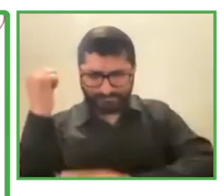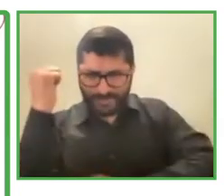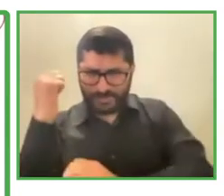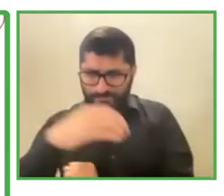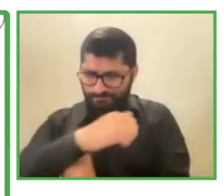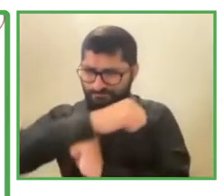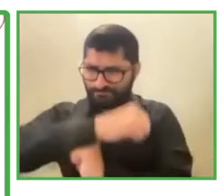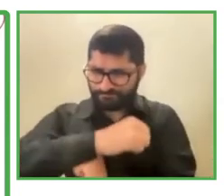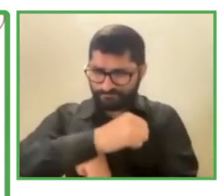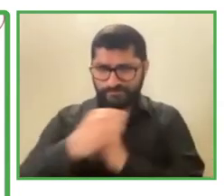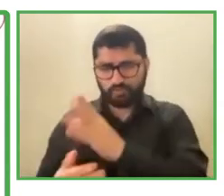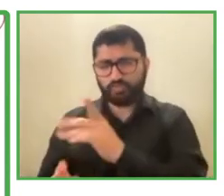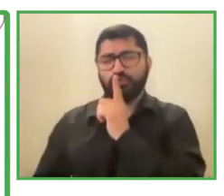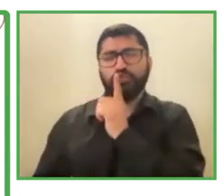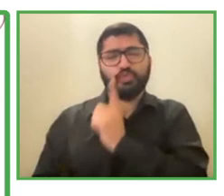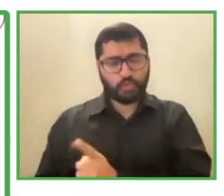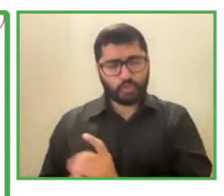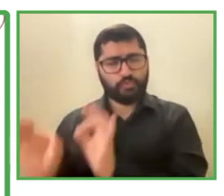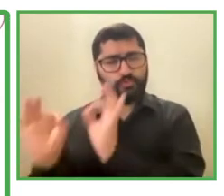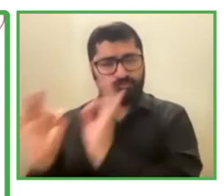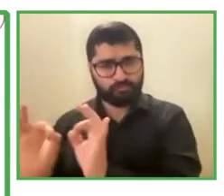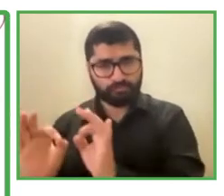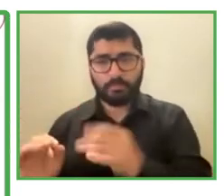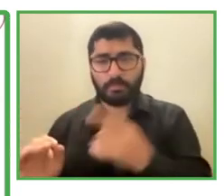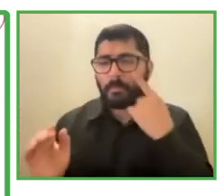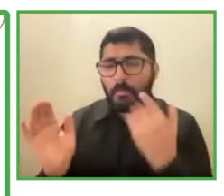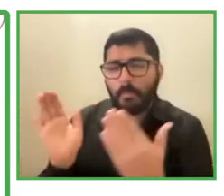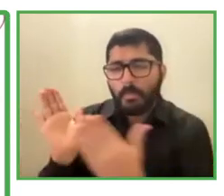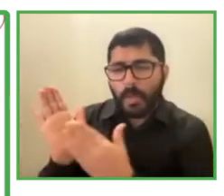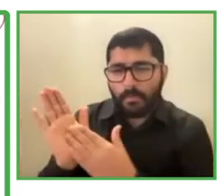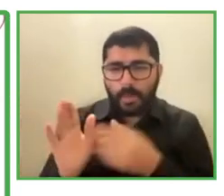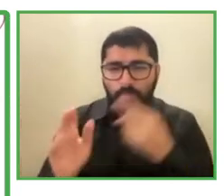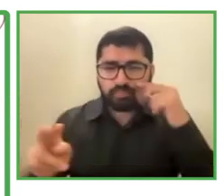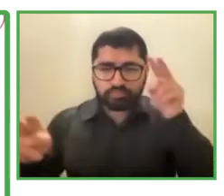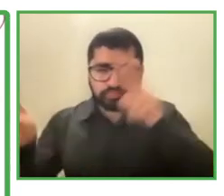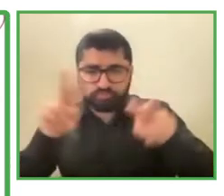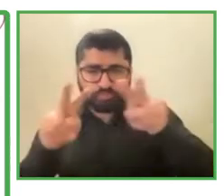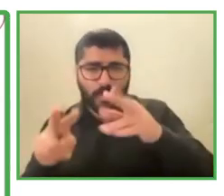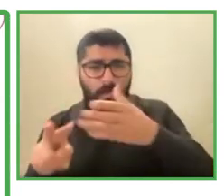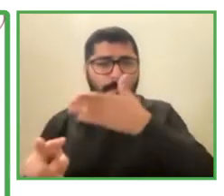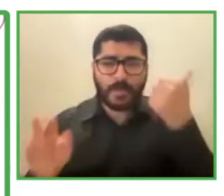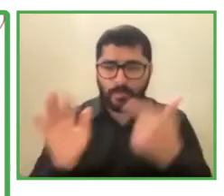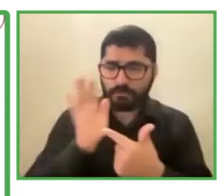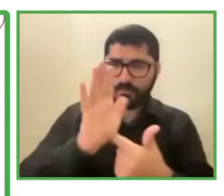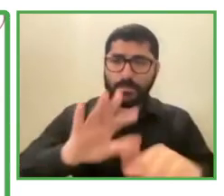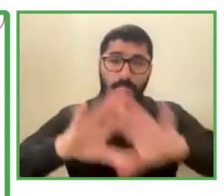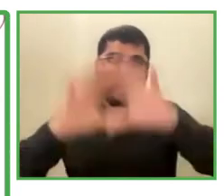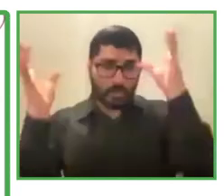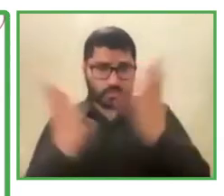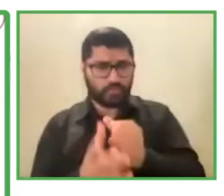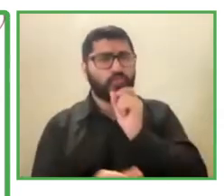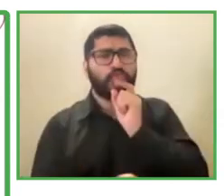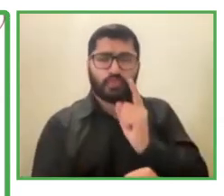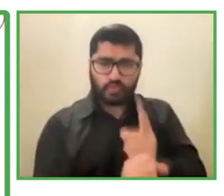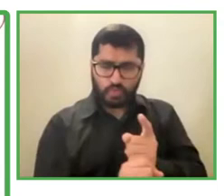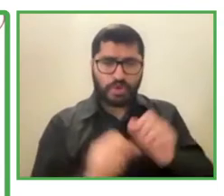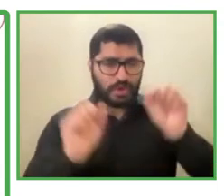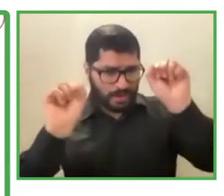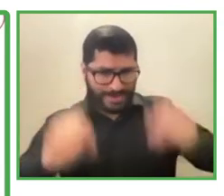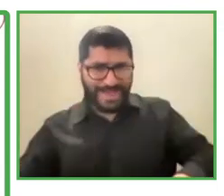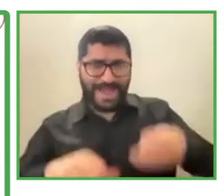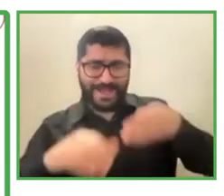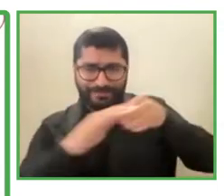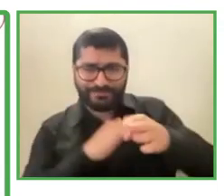simulations that enabled Cornelius to practice his computer skills. We were then able to connect